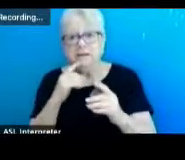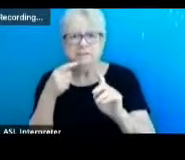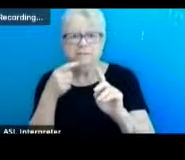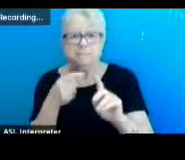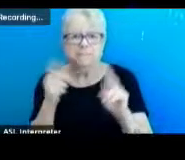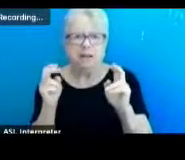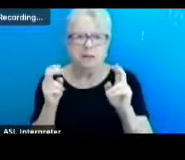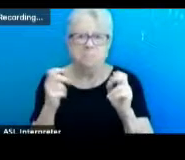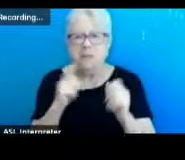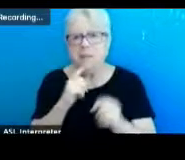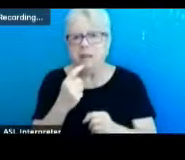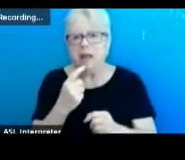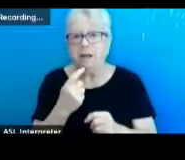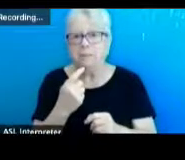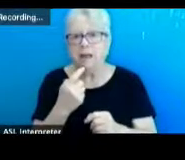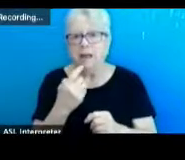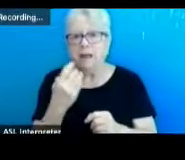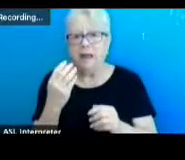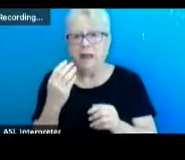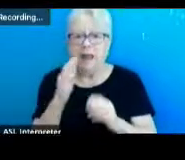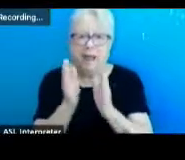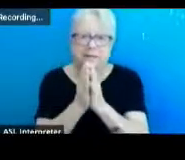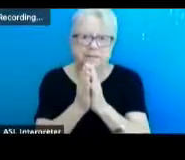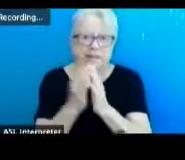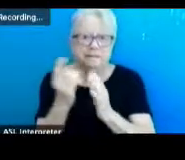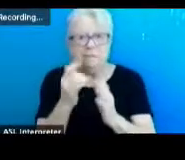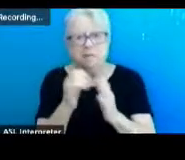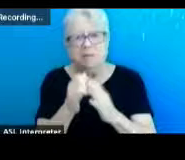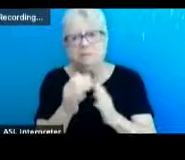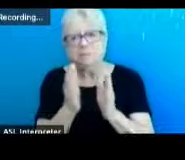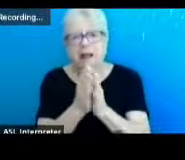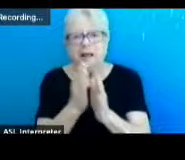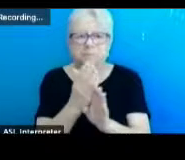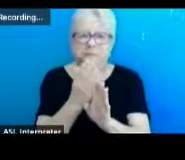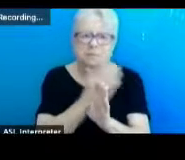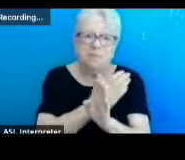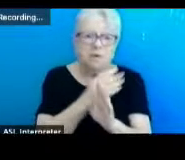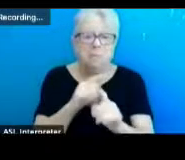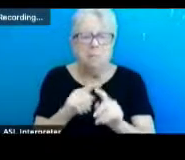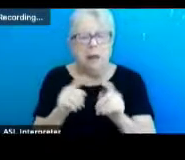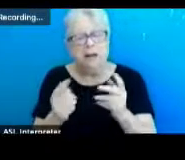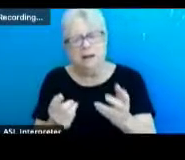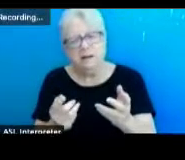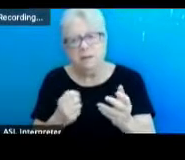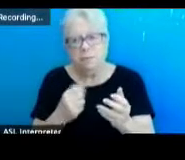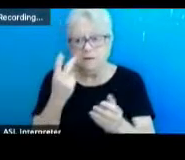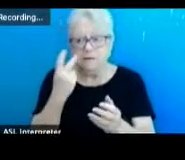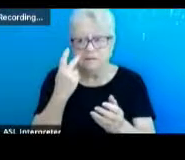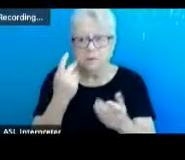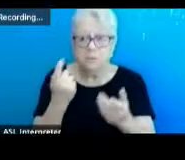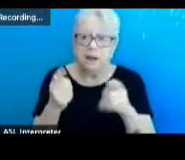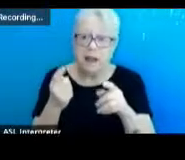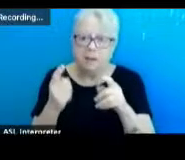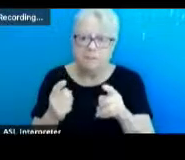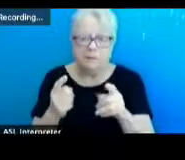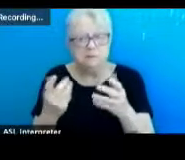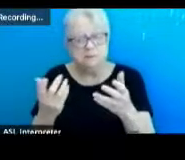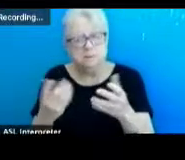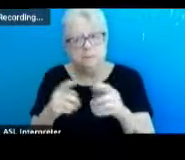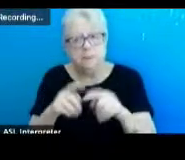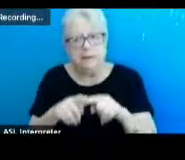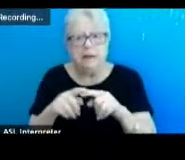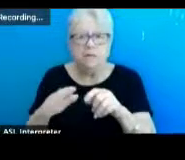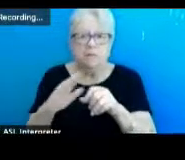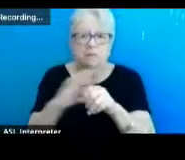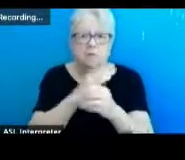just utilization compared to what we anticipated would happen. It's both a budgetary but also a